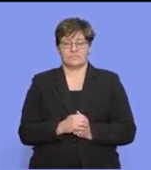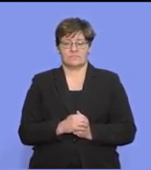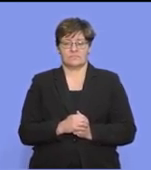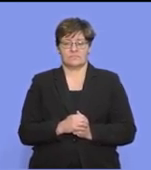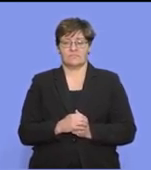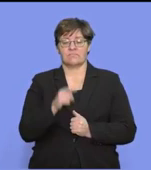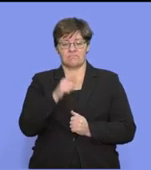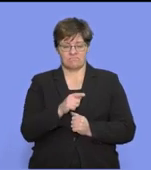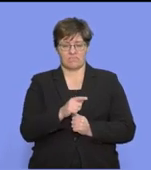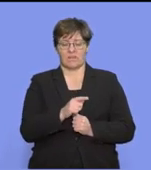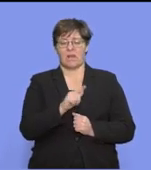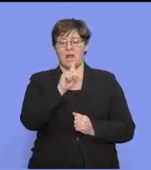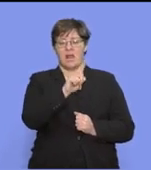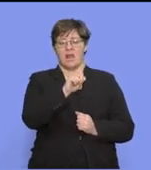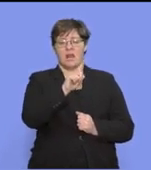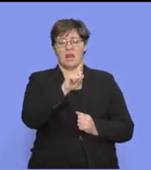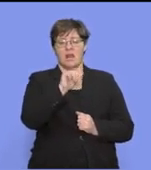Okay, so this was Lamarck's theory.